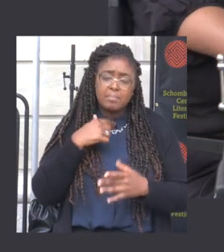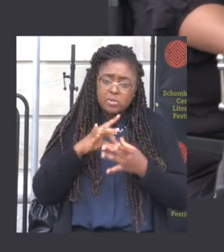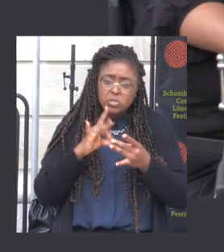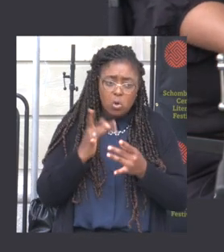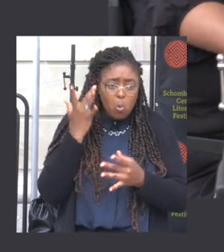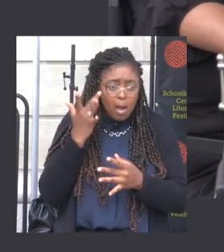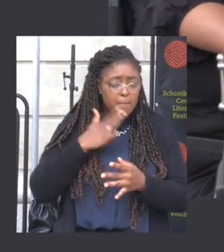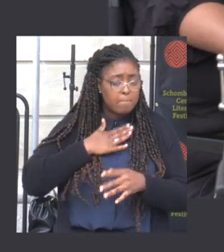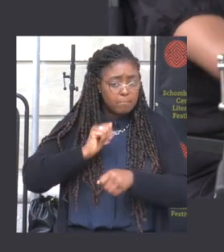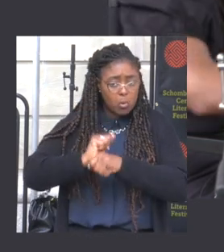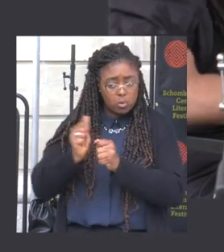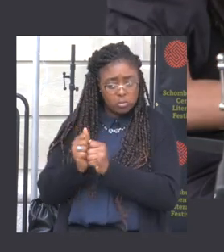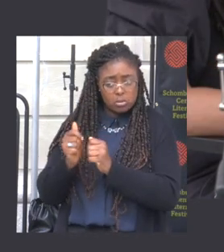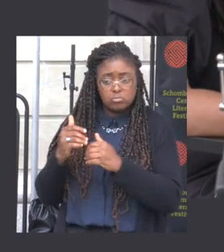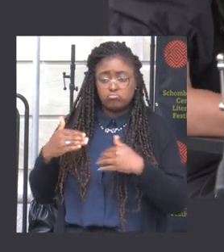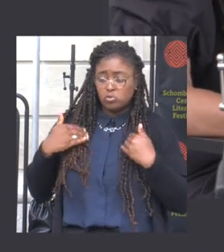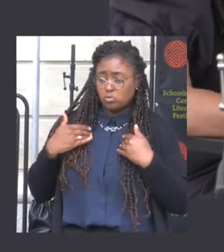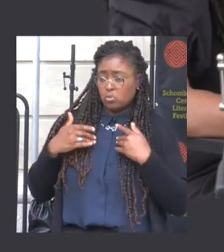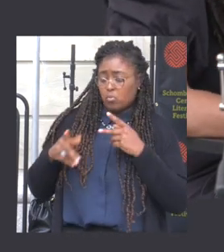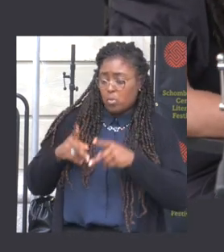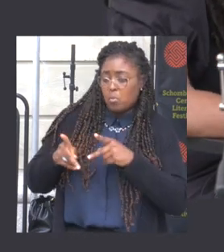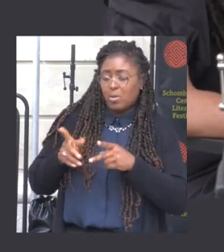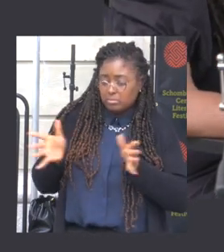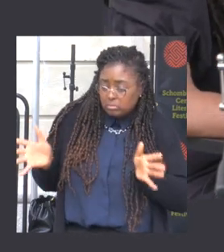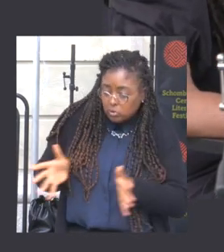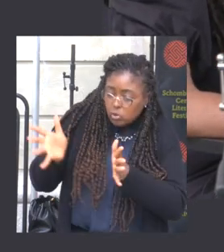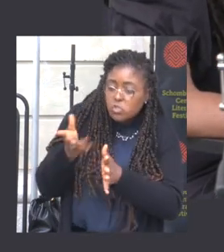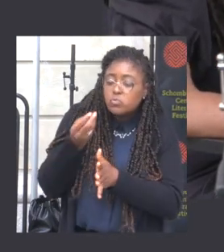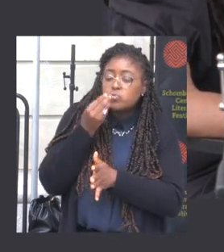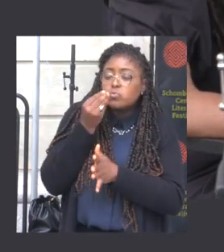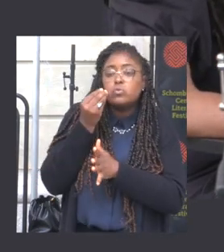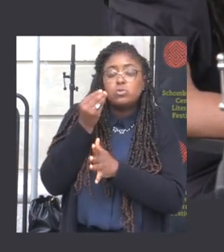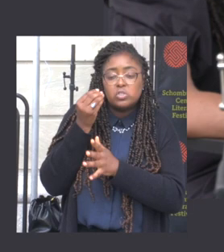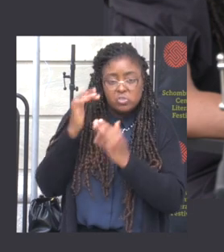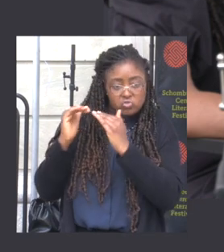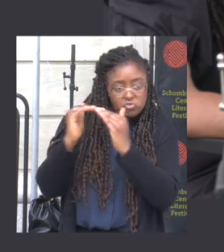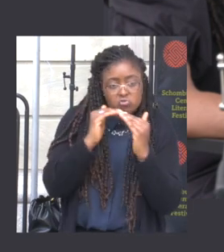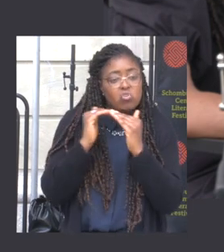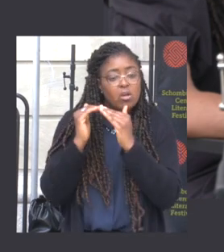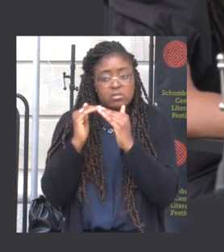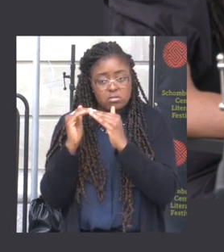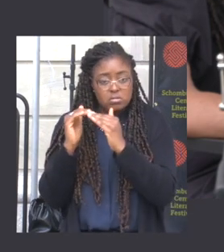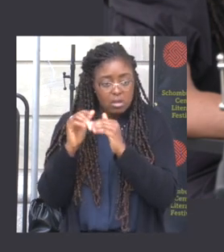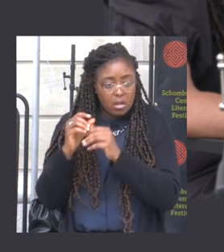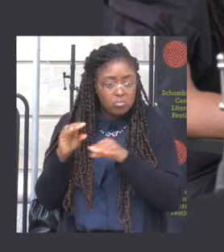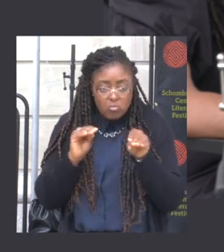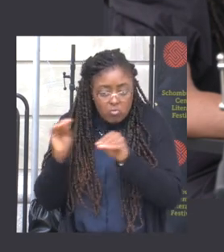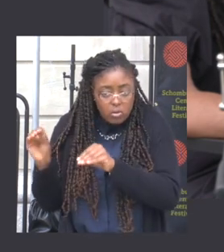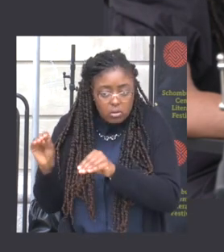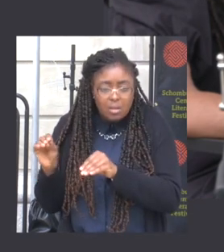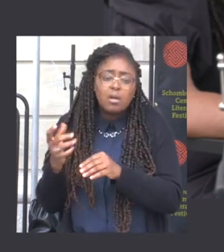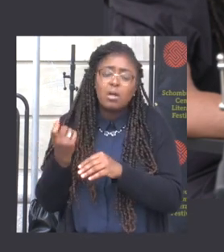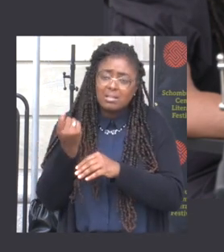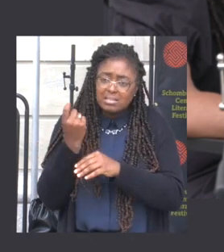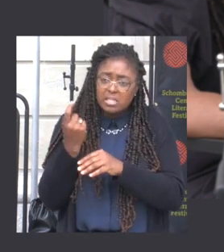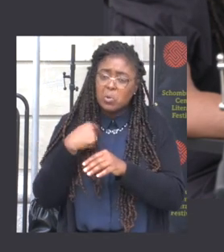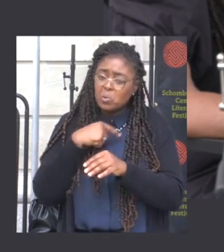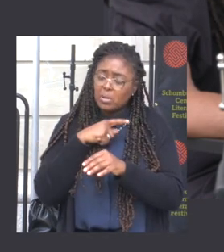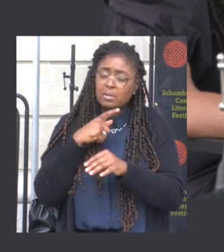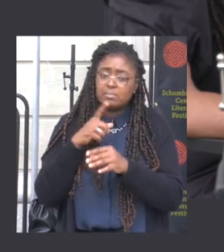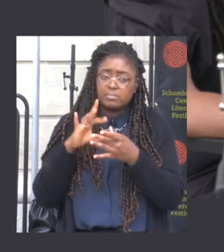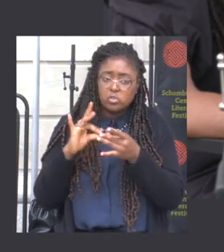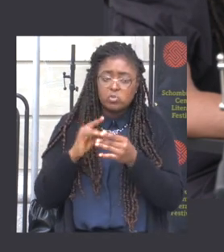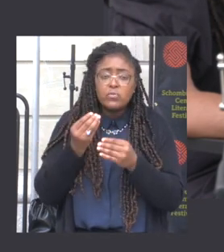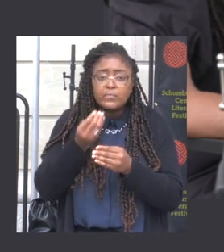really pushing this food justice movement forward. And to be clear, you know, when we talk about food justice, it moves beyond